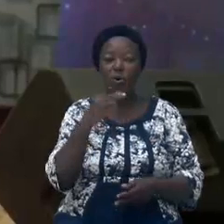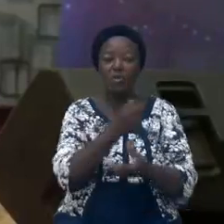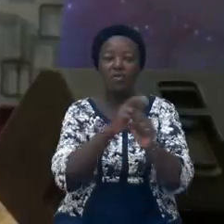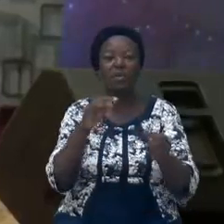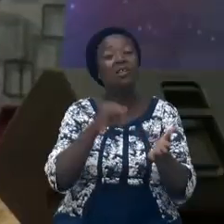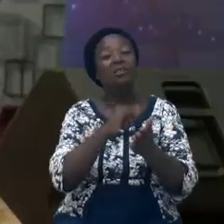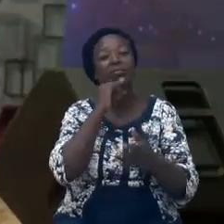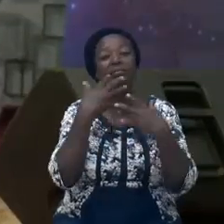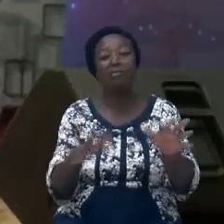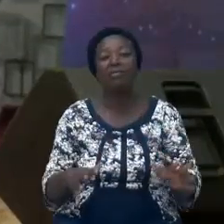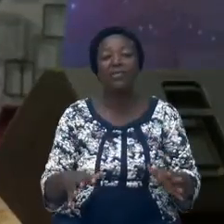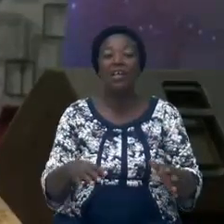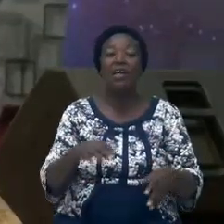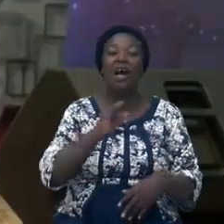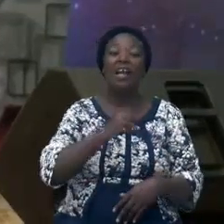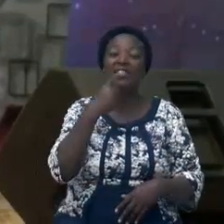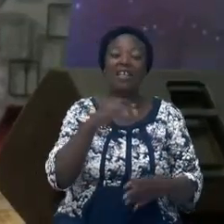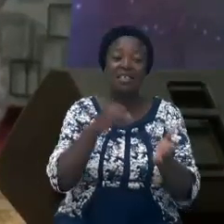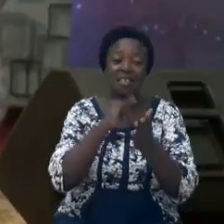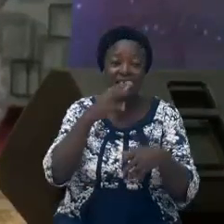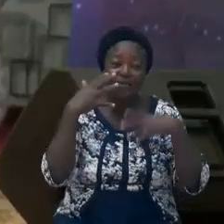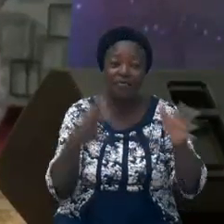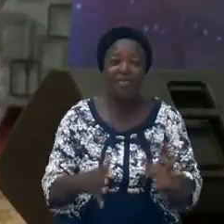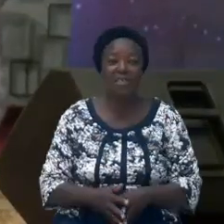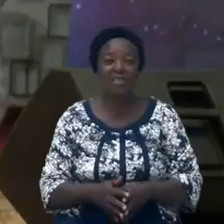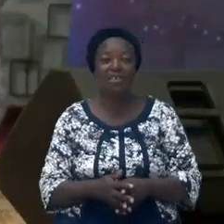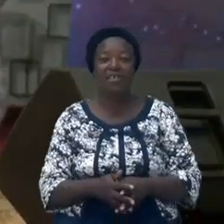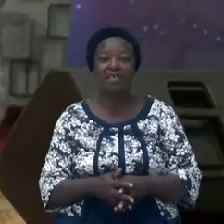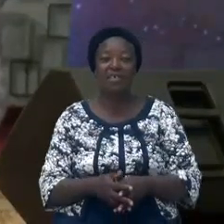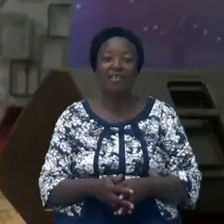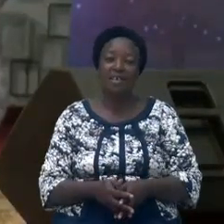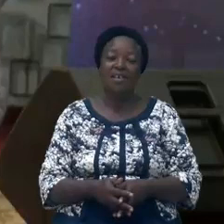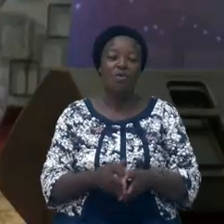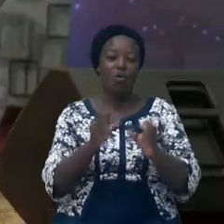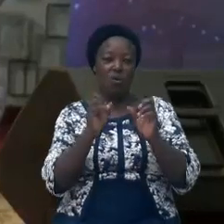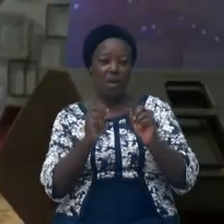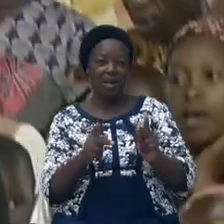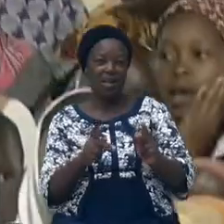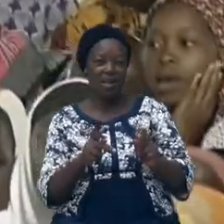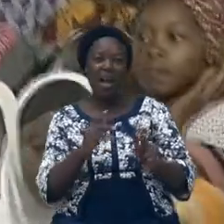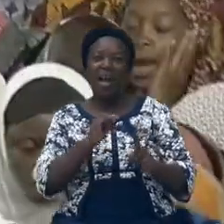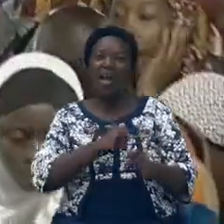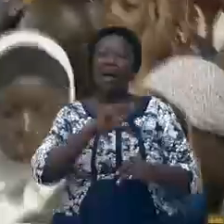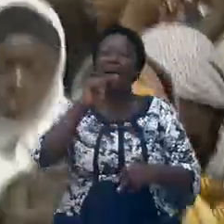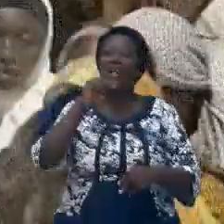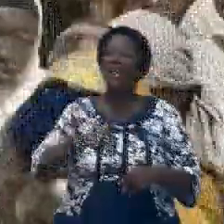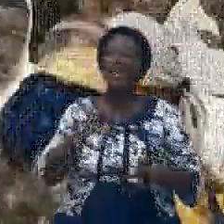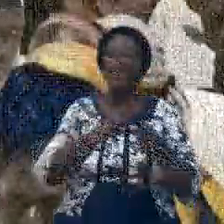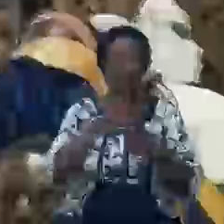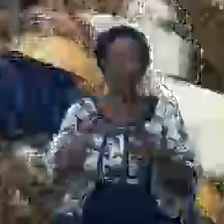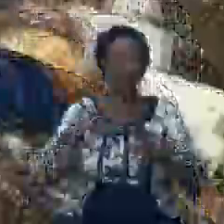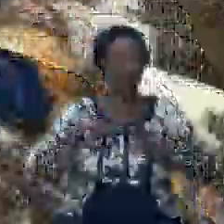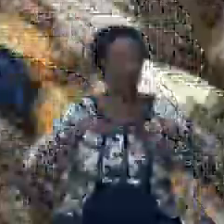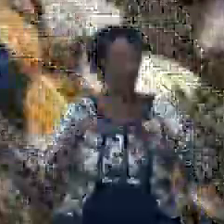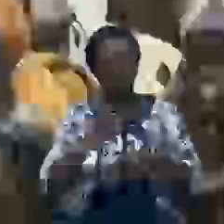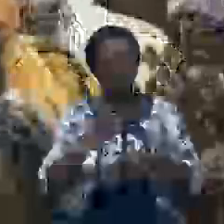be assured of salvation. It is finished. I said it is finished. Well, I need to